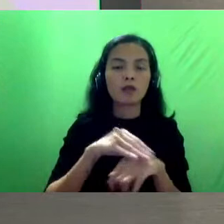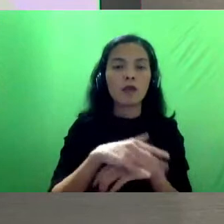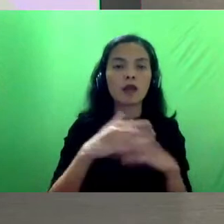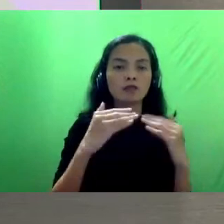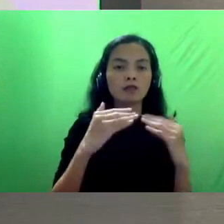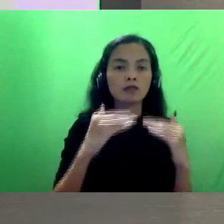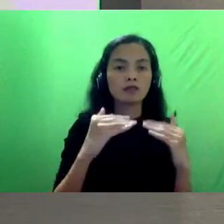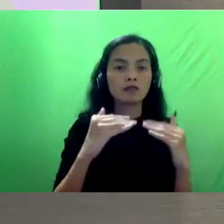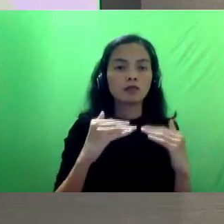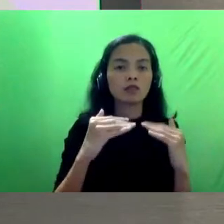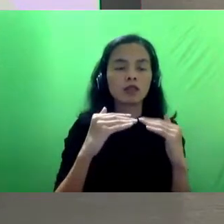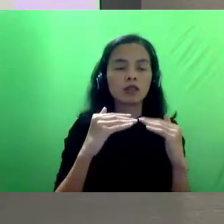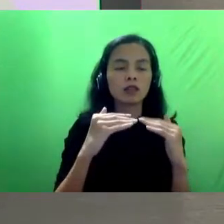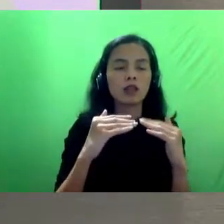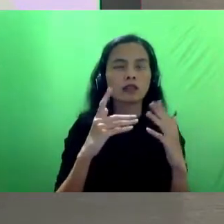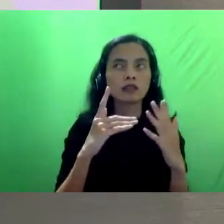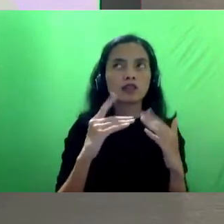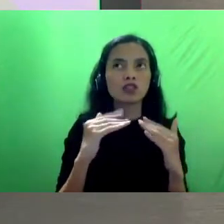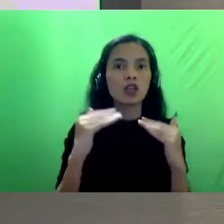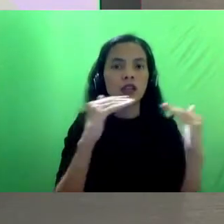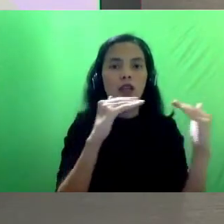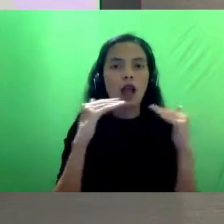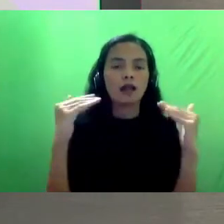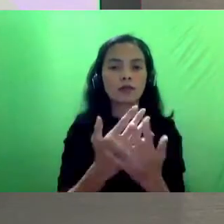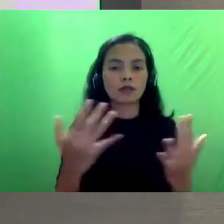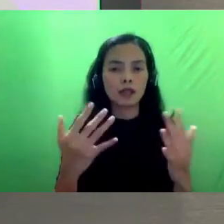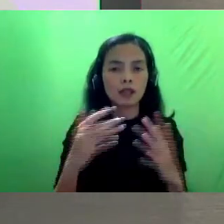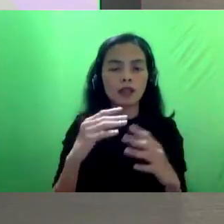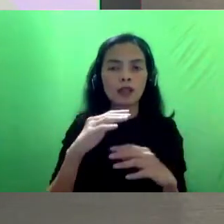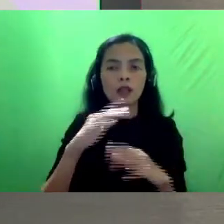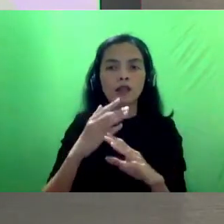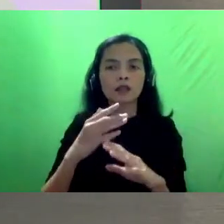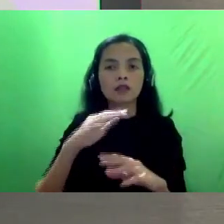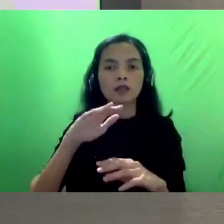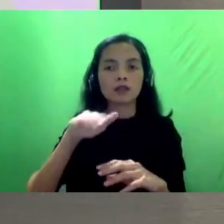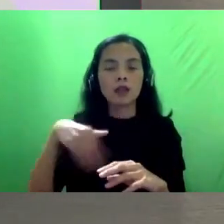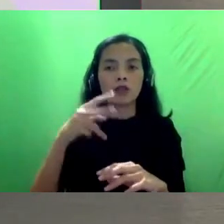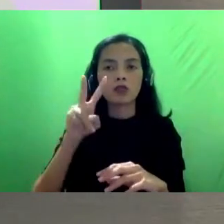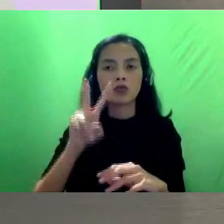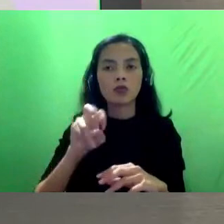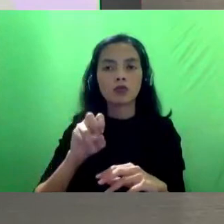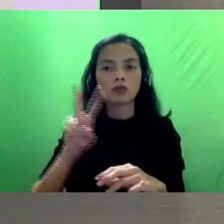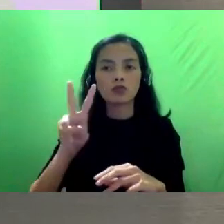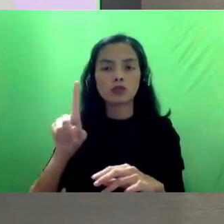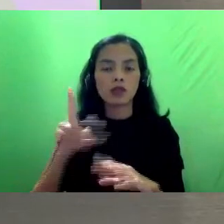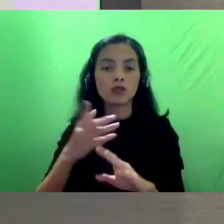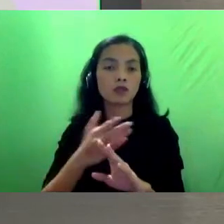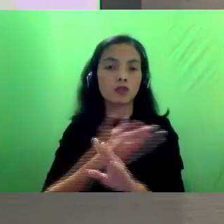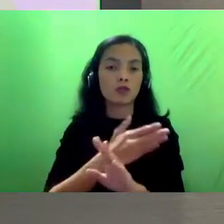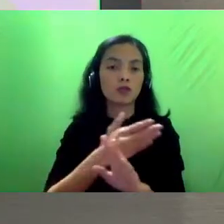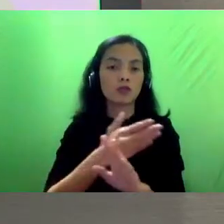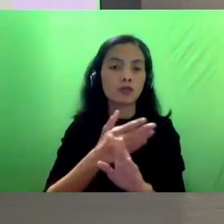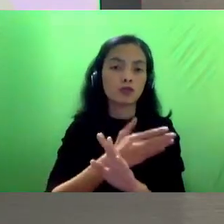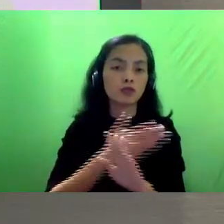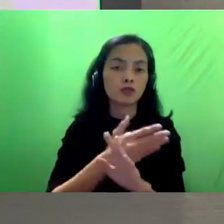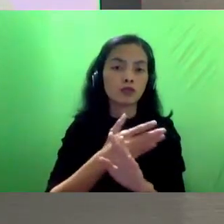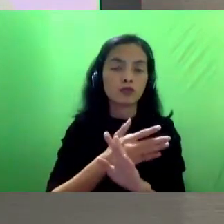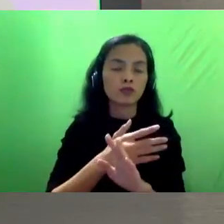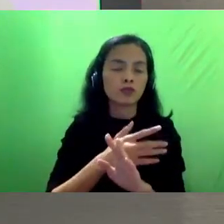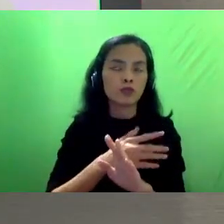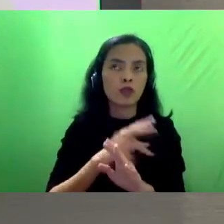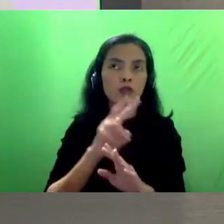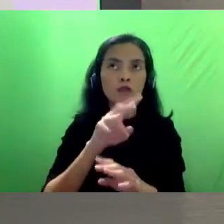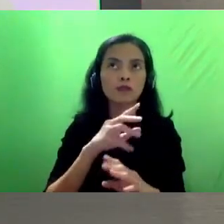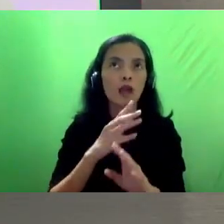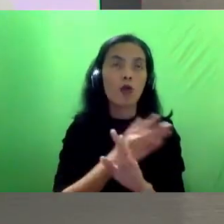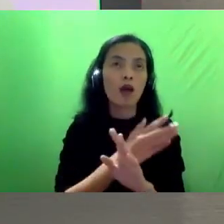So that's why pre-2021, the DTKS in pre-2021, we're able to